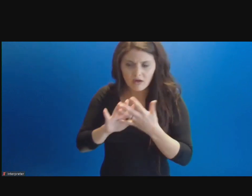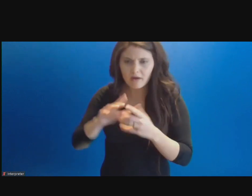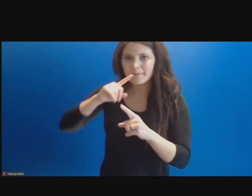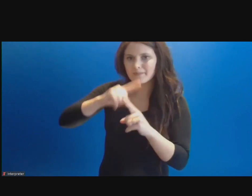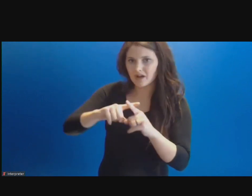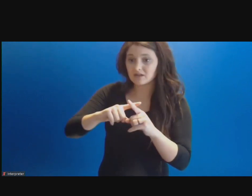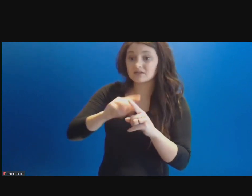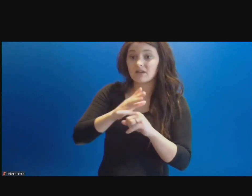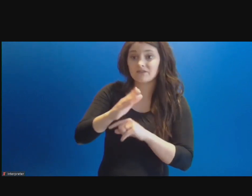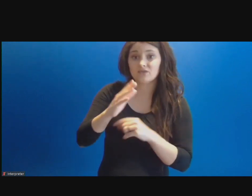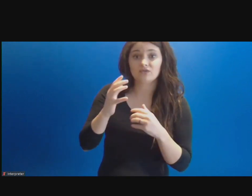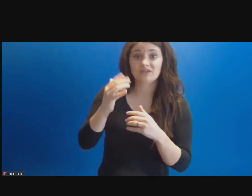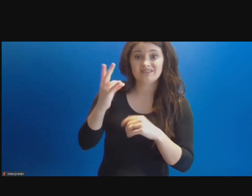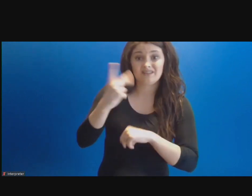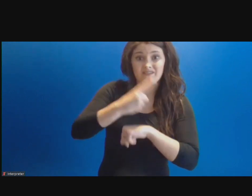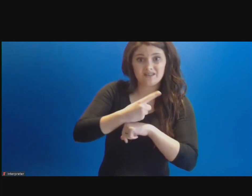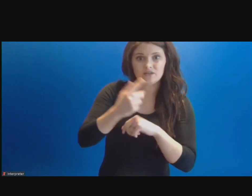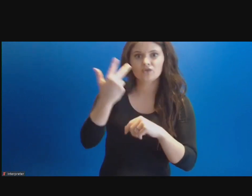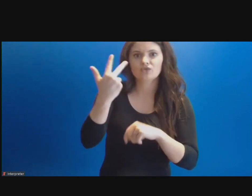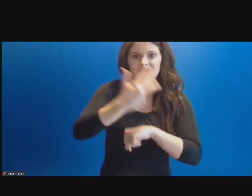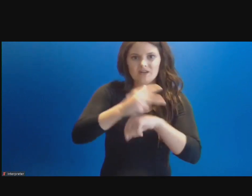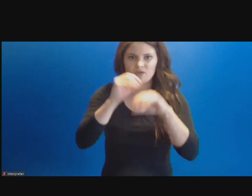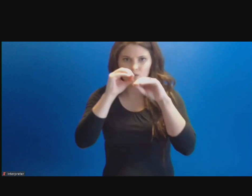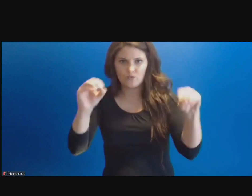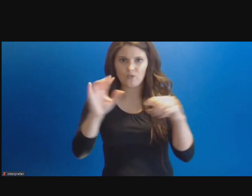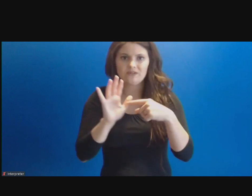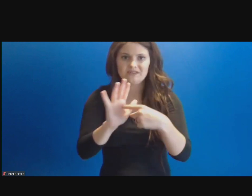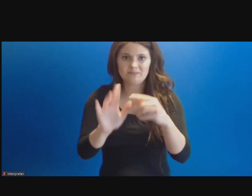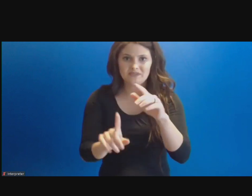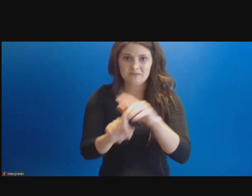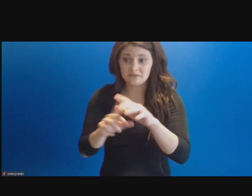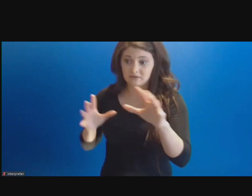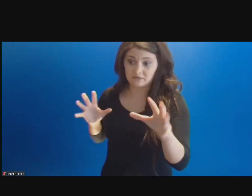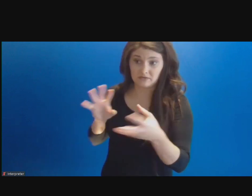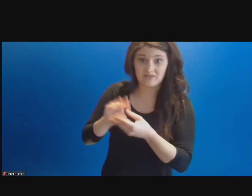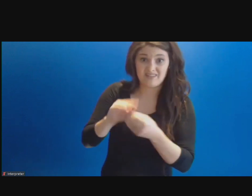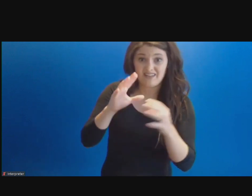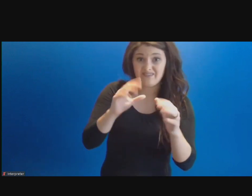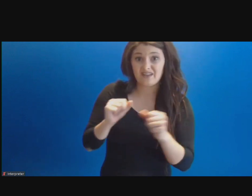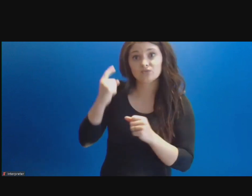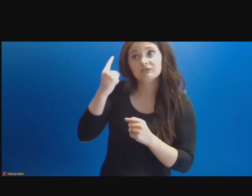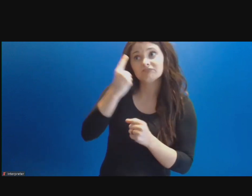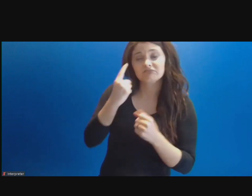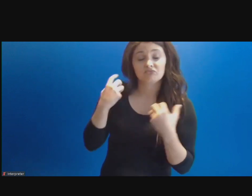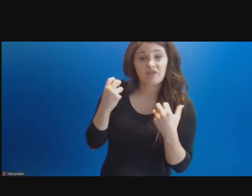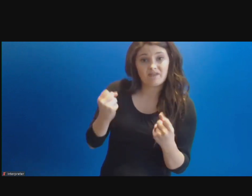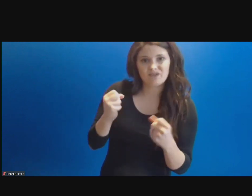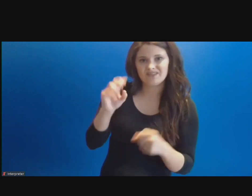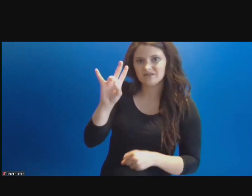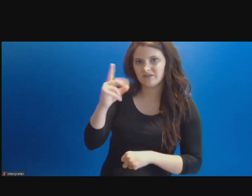without symptoms. So the quickest anyone can be considered recovered is 7 days.